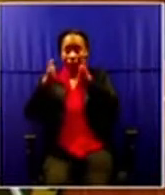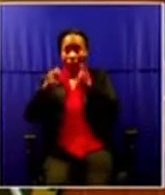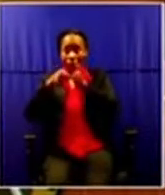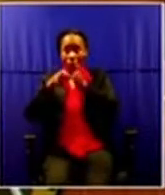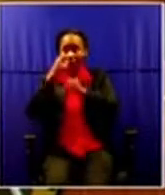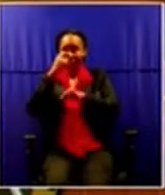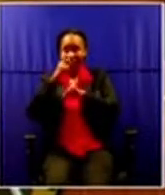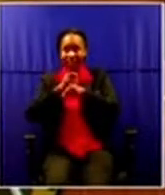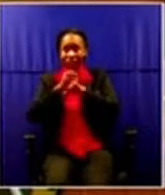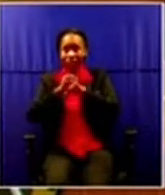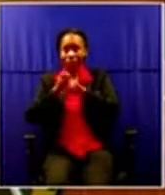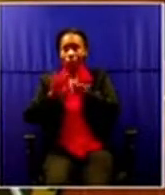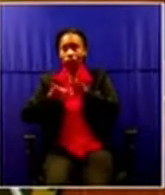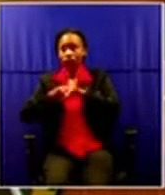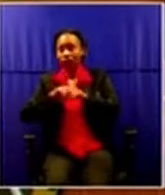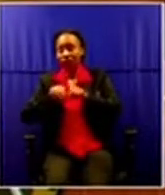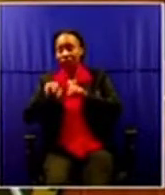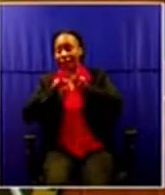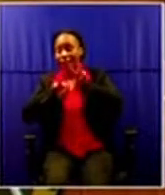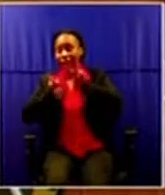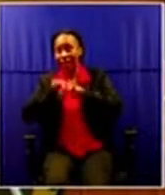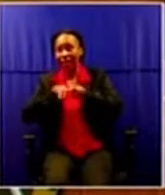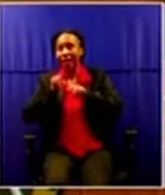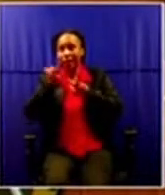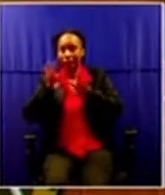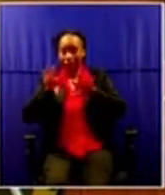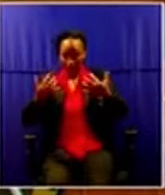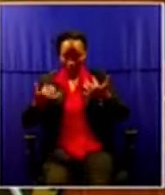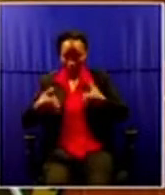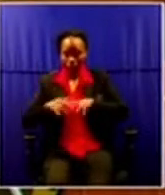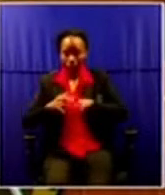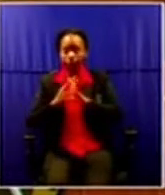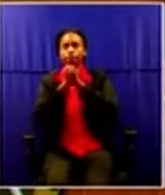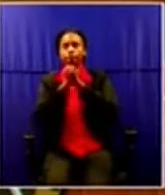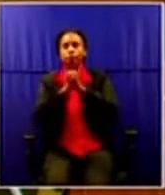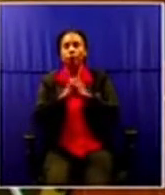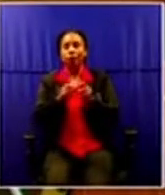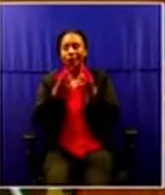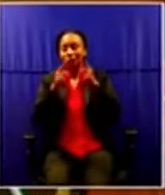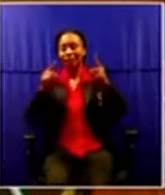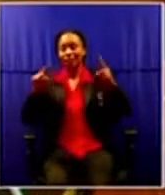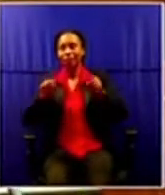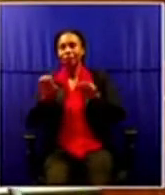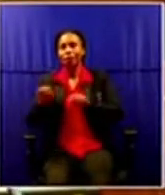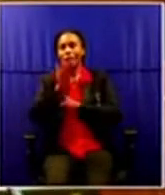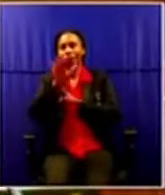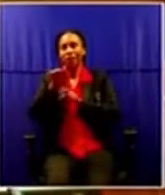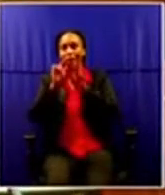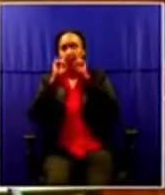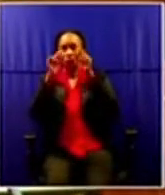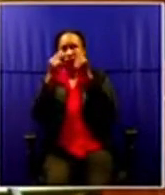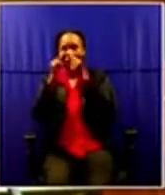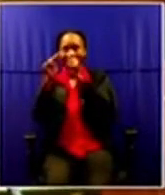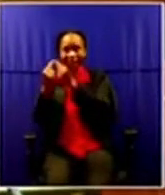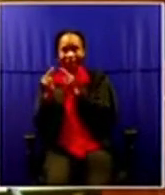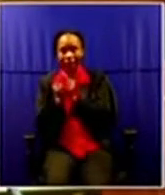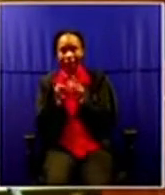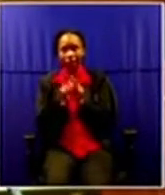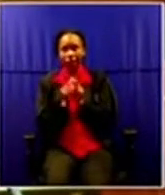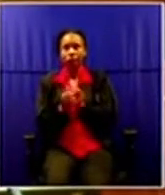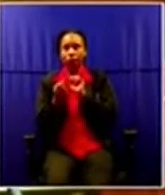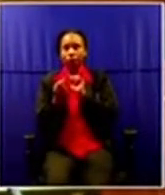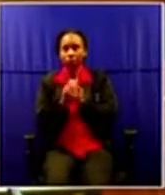is a collaboration among several South African universities. This is a